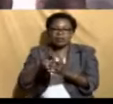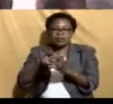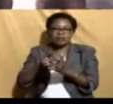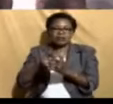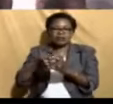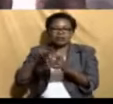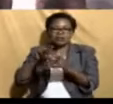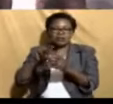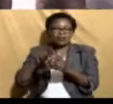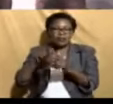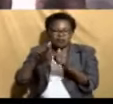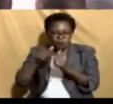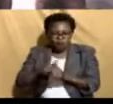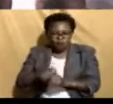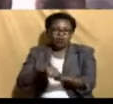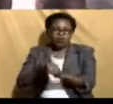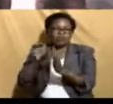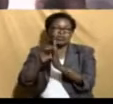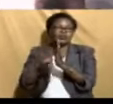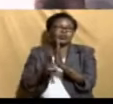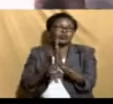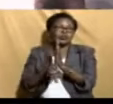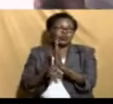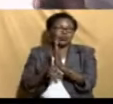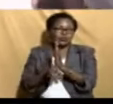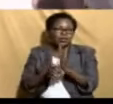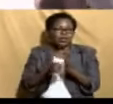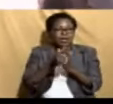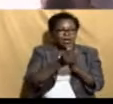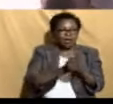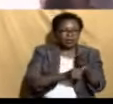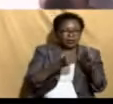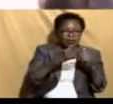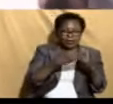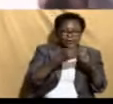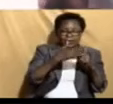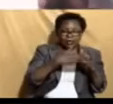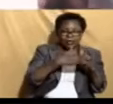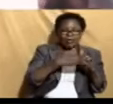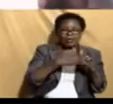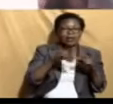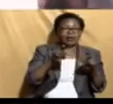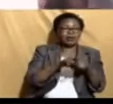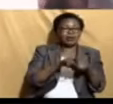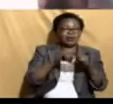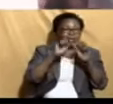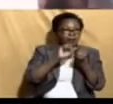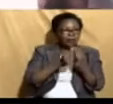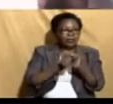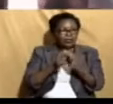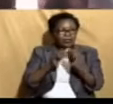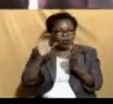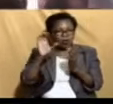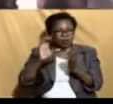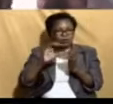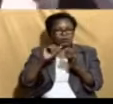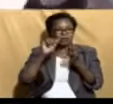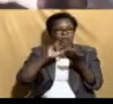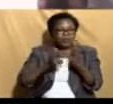unconstitutional. The effect of insulating Article 89 as an unamendable clause would be to elevate the